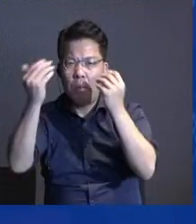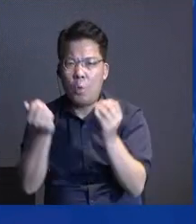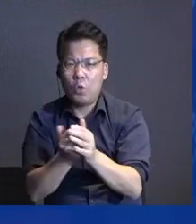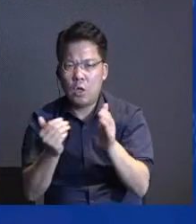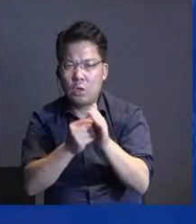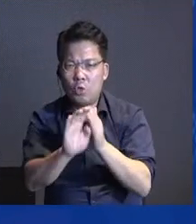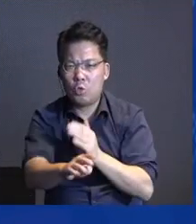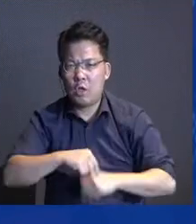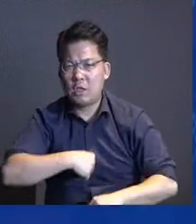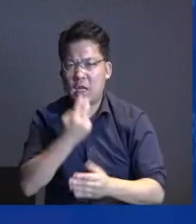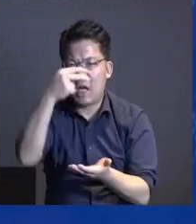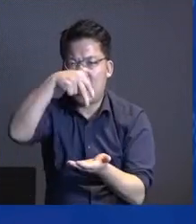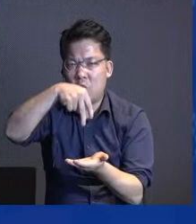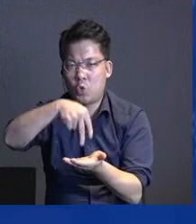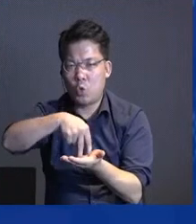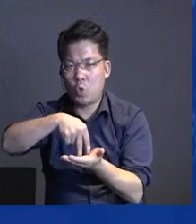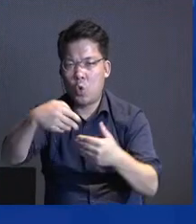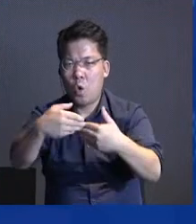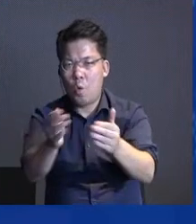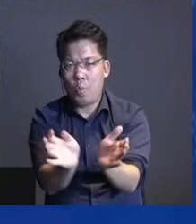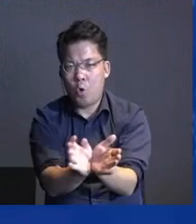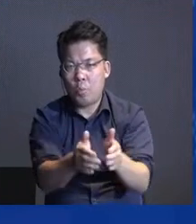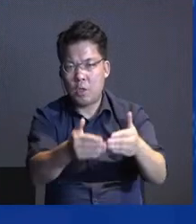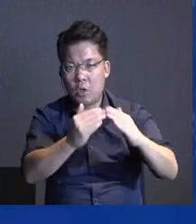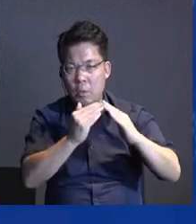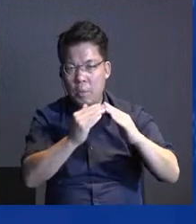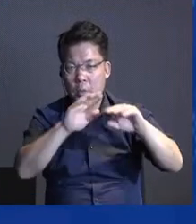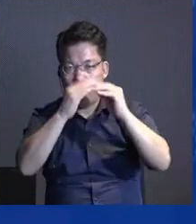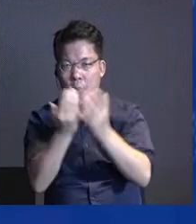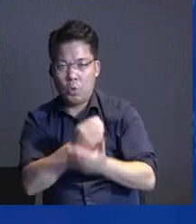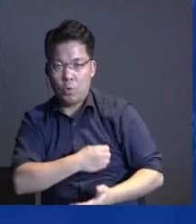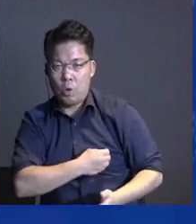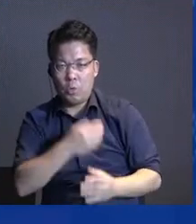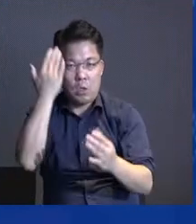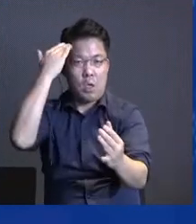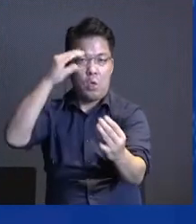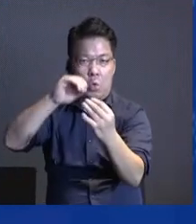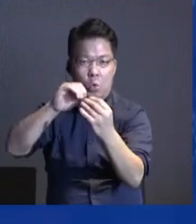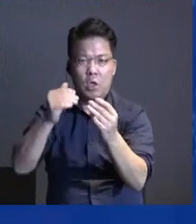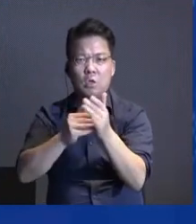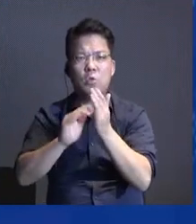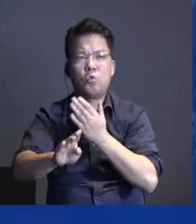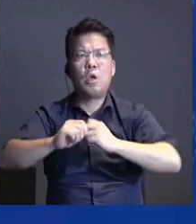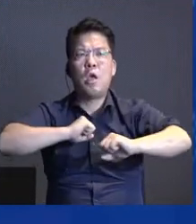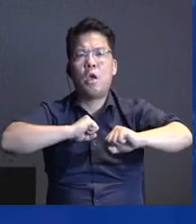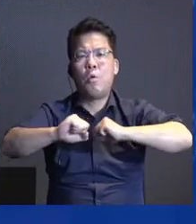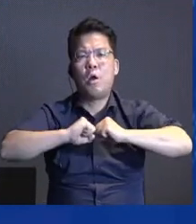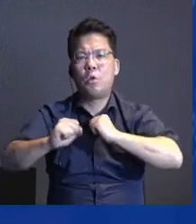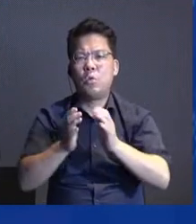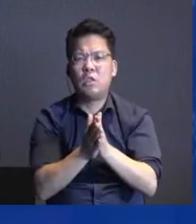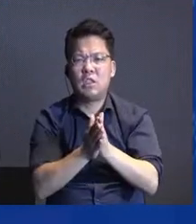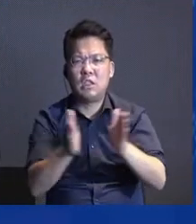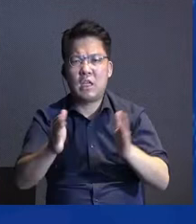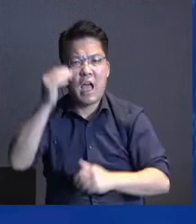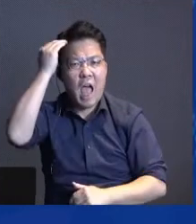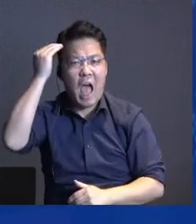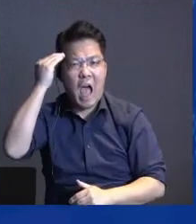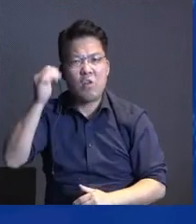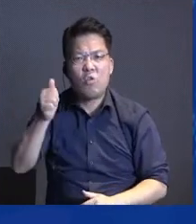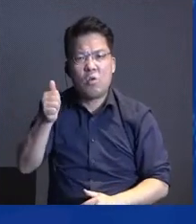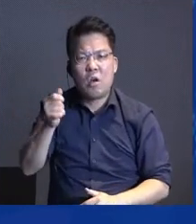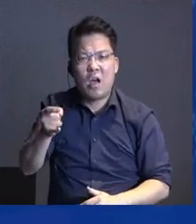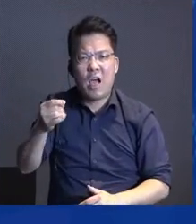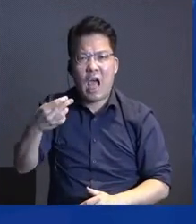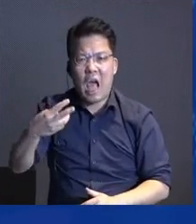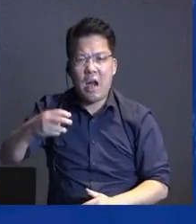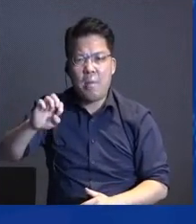this group. Once the group is formed, HelpAge Korea start to support their activities. There are three